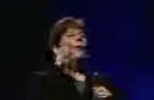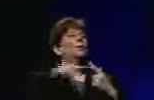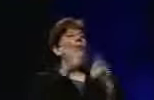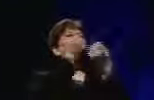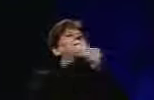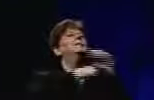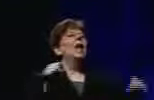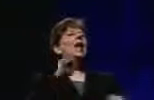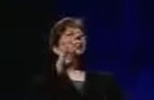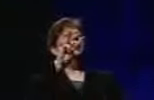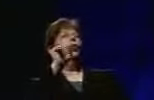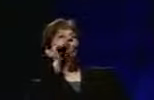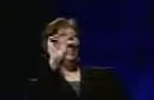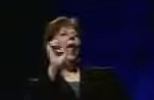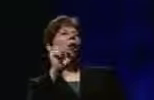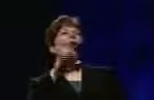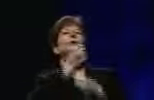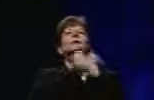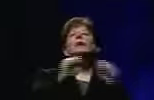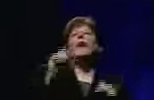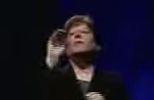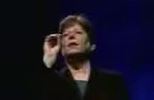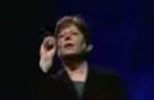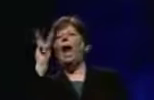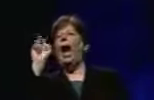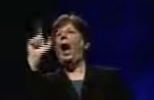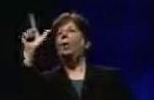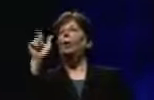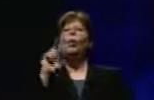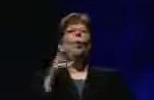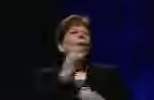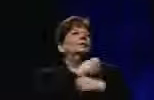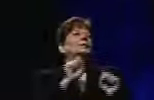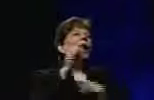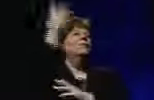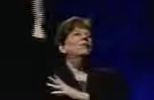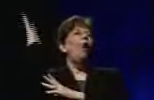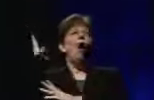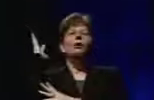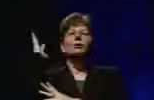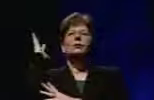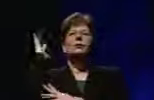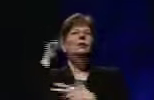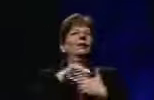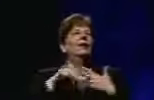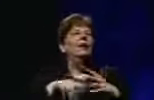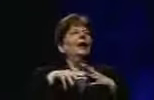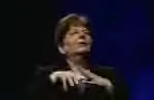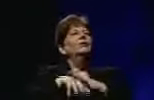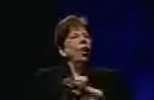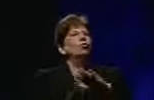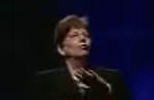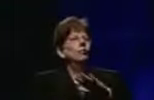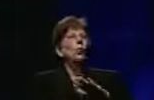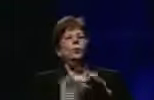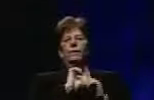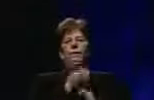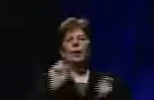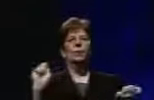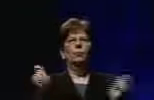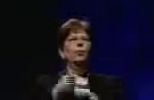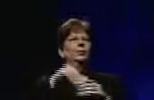whales or the spotted owl, or preserving our old-growth forests, because those are the roots of the environmental movement in our country. And